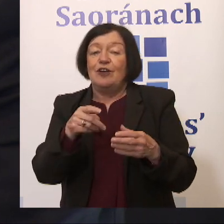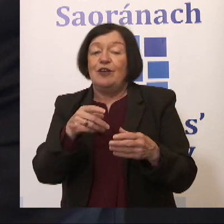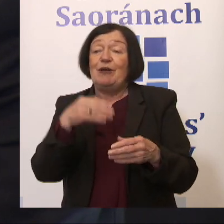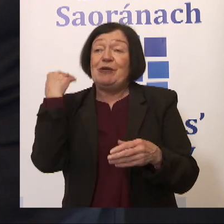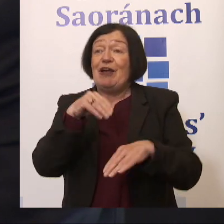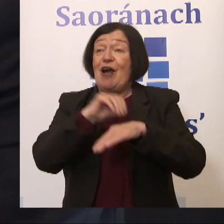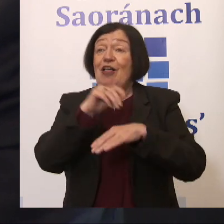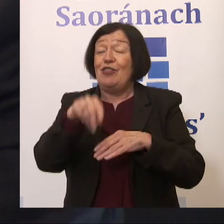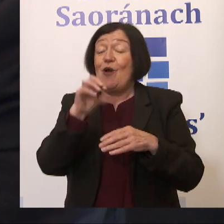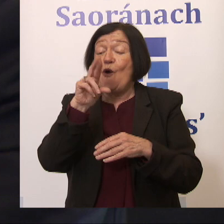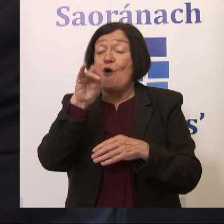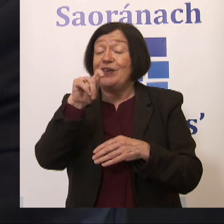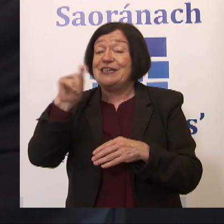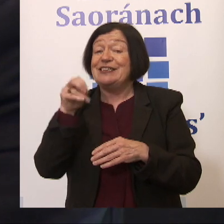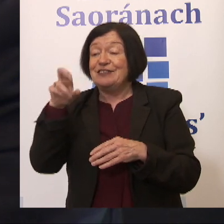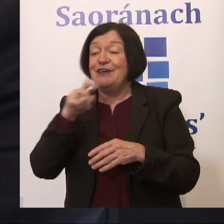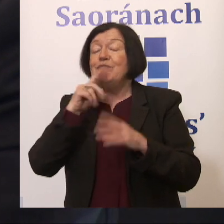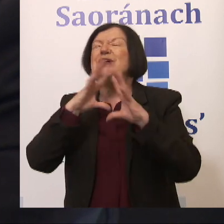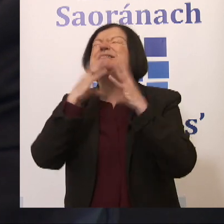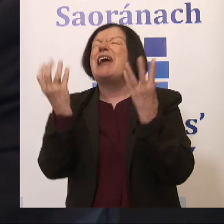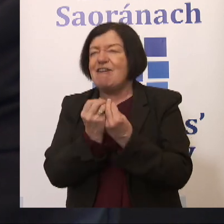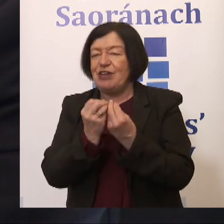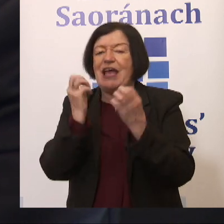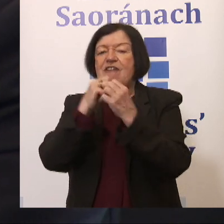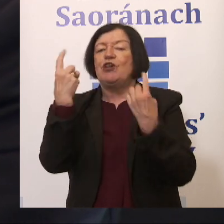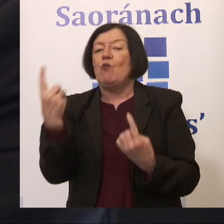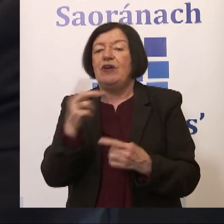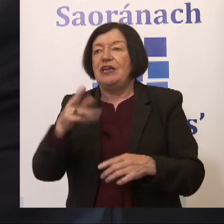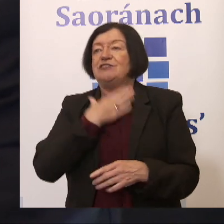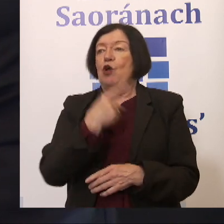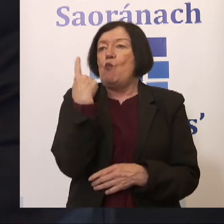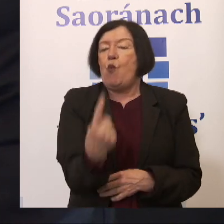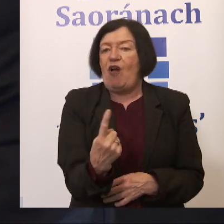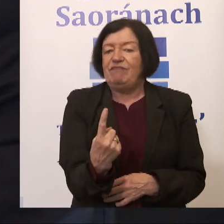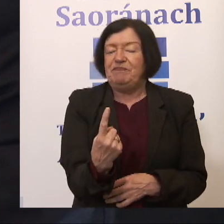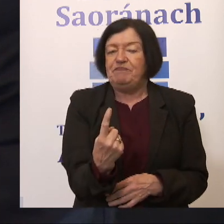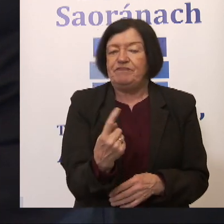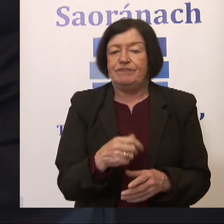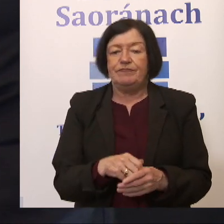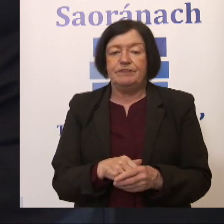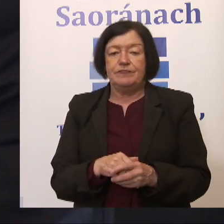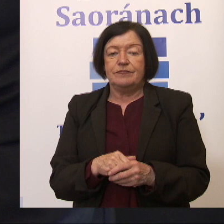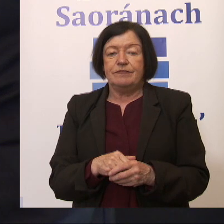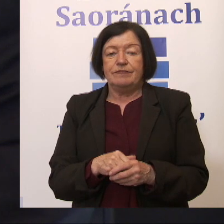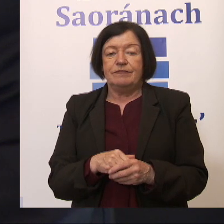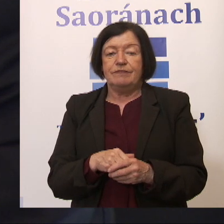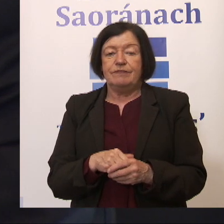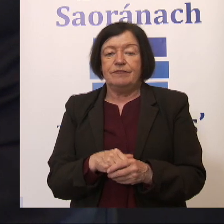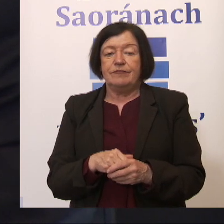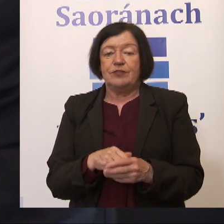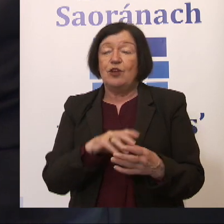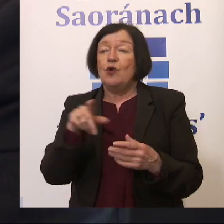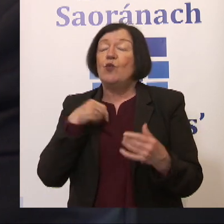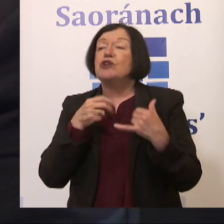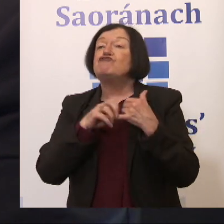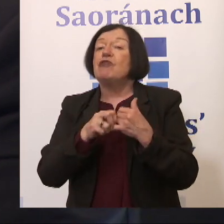but actually, it's everything. It's everybody, right? It's not one thing. And I suppose what we're trying